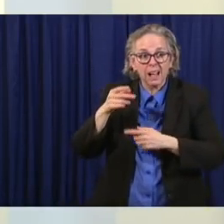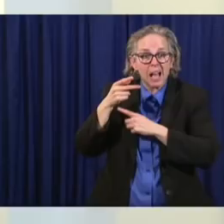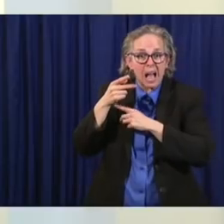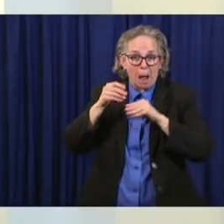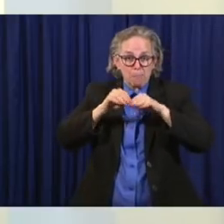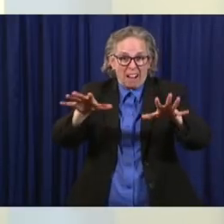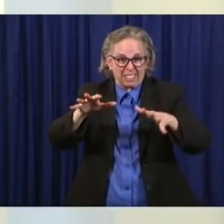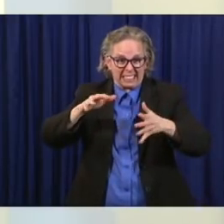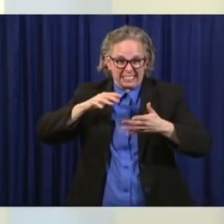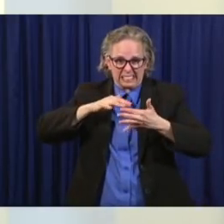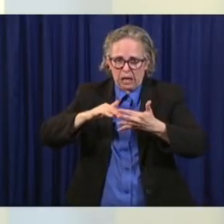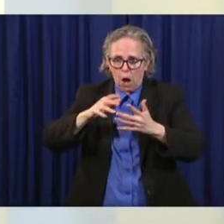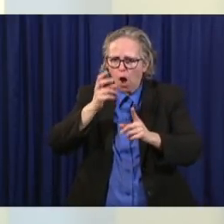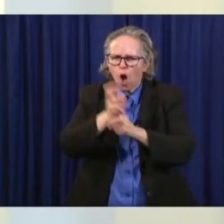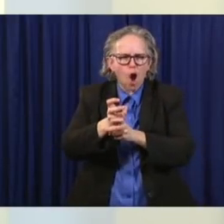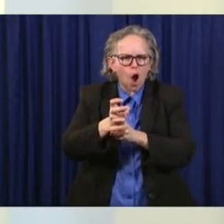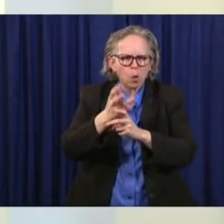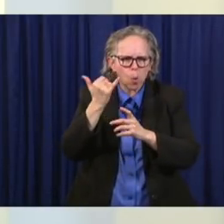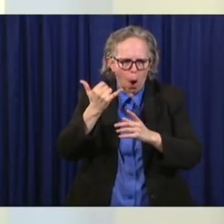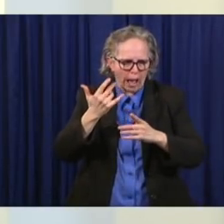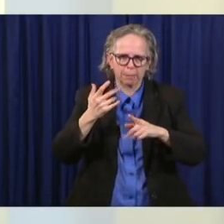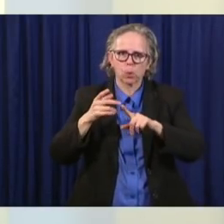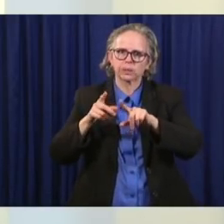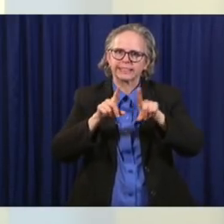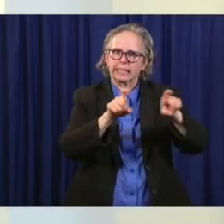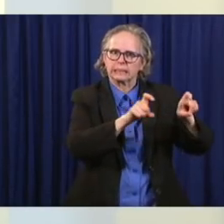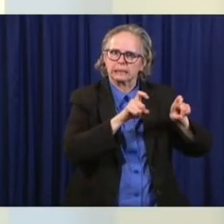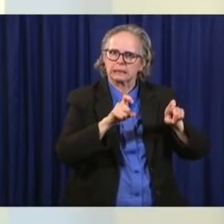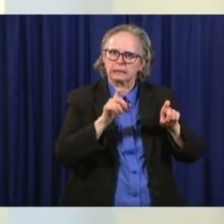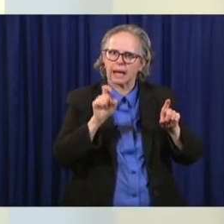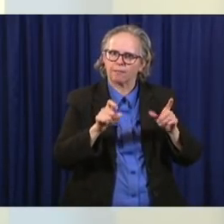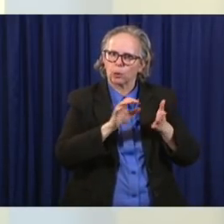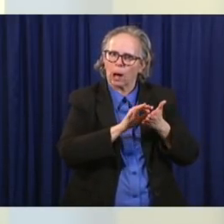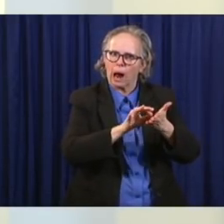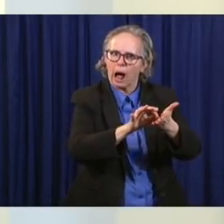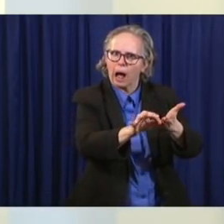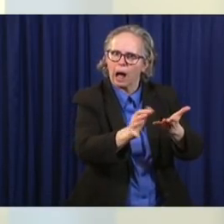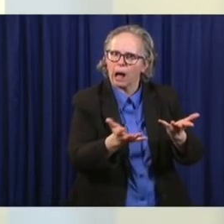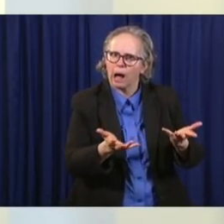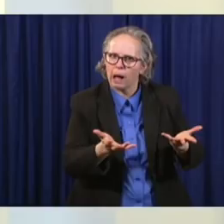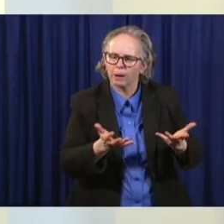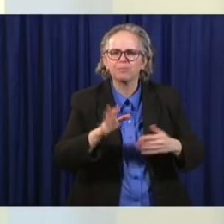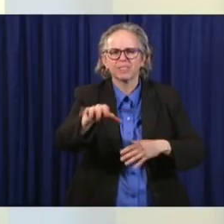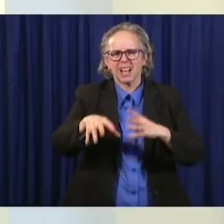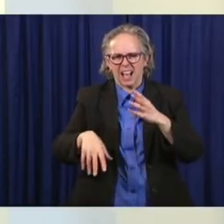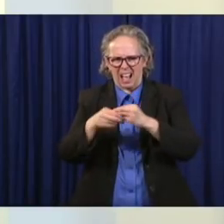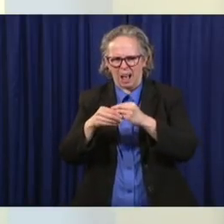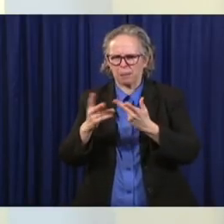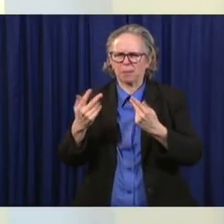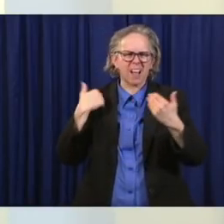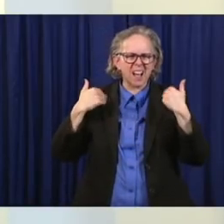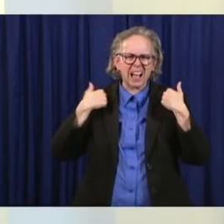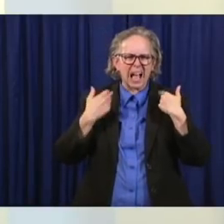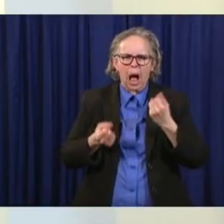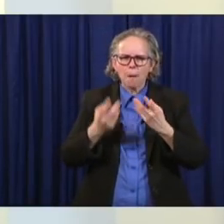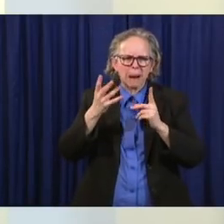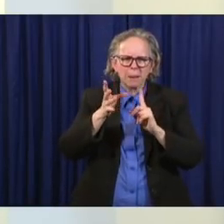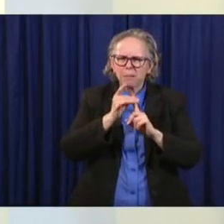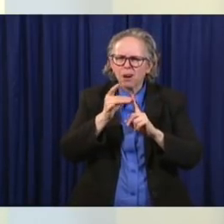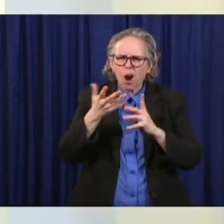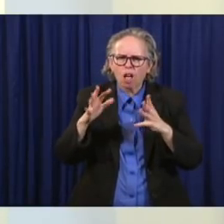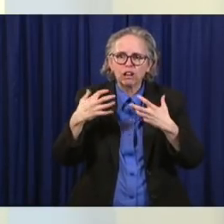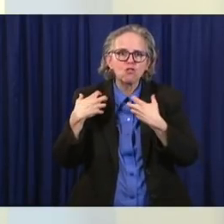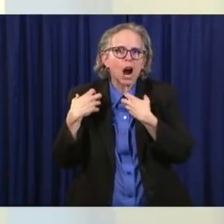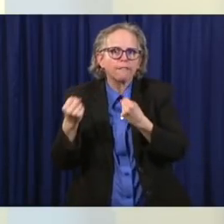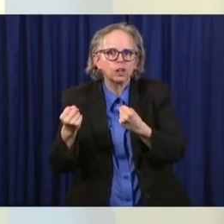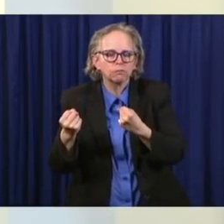widespread testing. And another question people often ask is how many have recovered? Also hard to tell. We can make